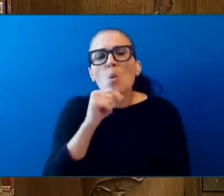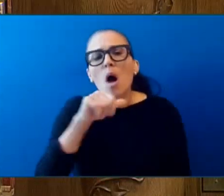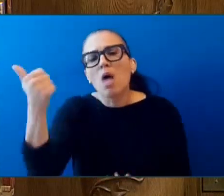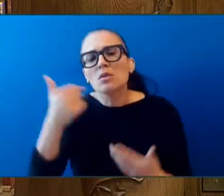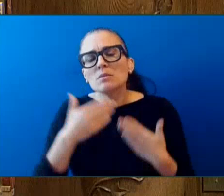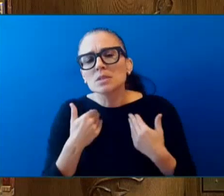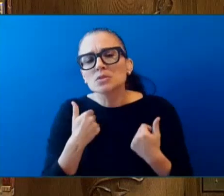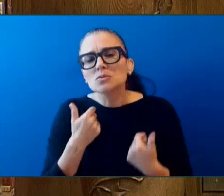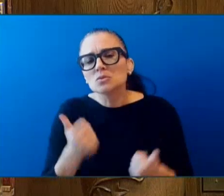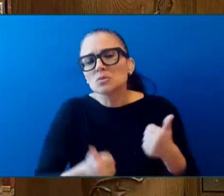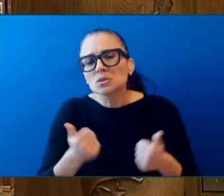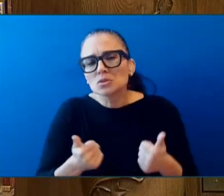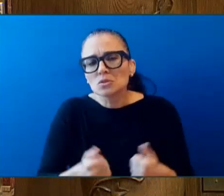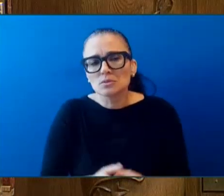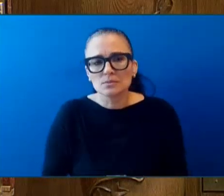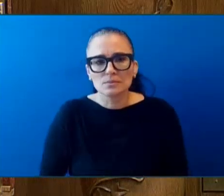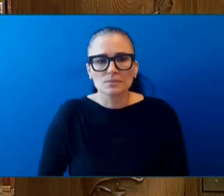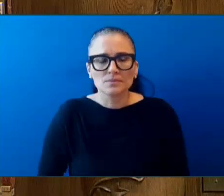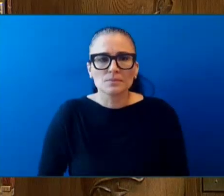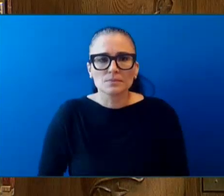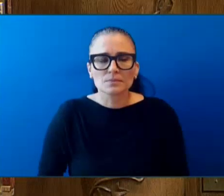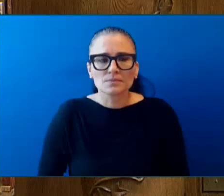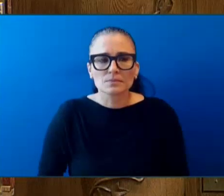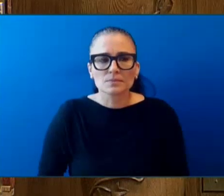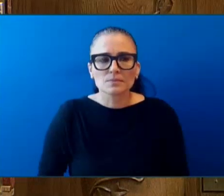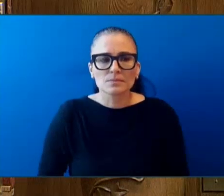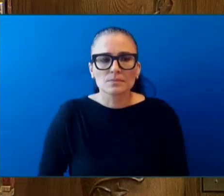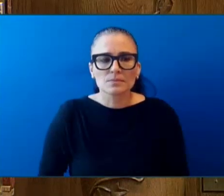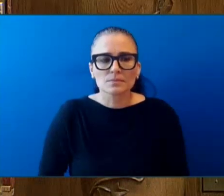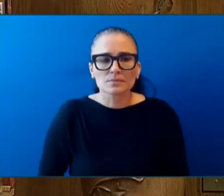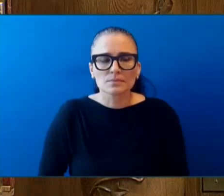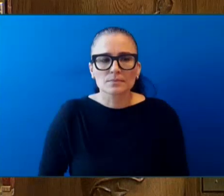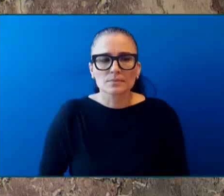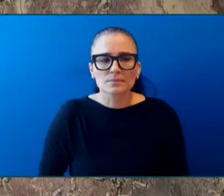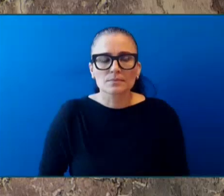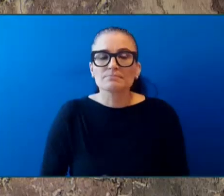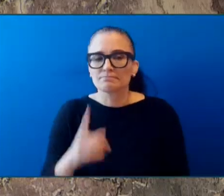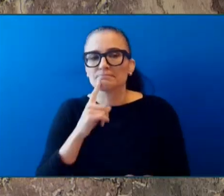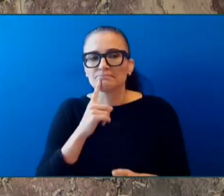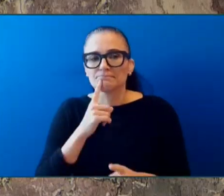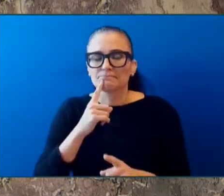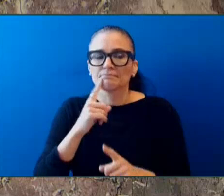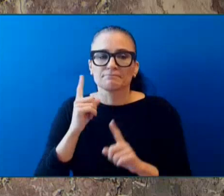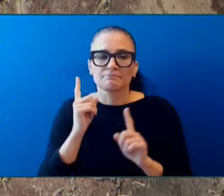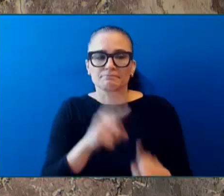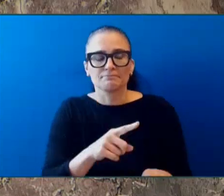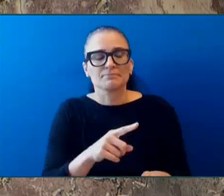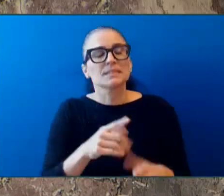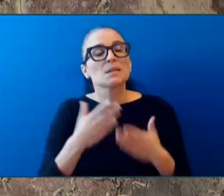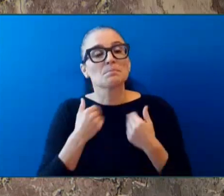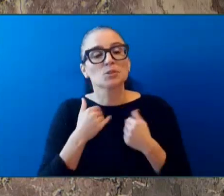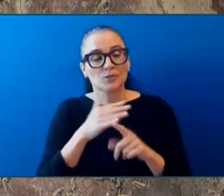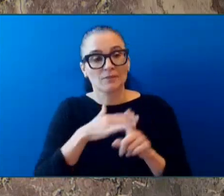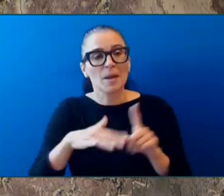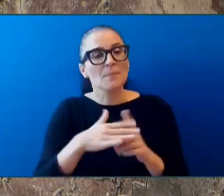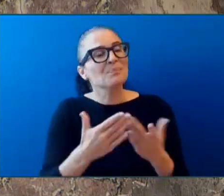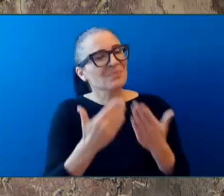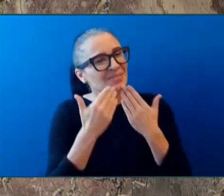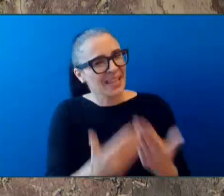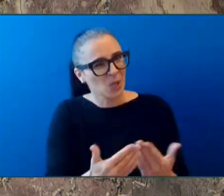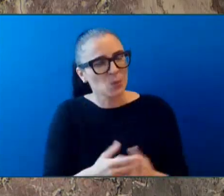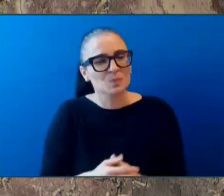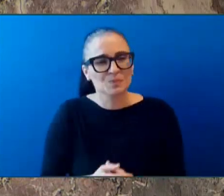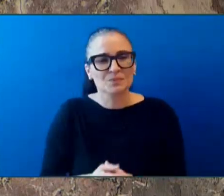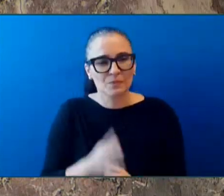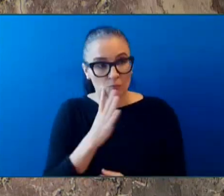Minister of Environment. Thank you very much, Mr. Speaker, and thank you to the member for the question. I have been monitoring, as has